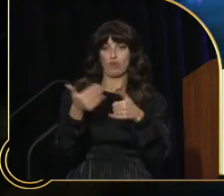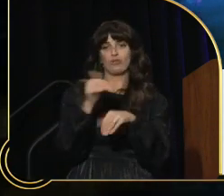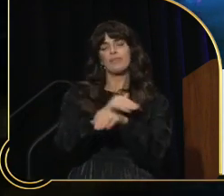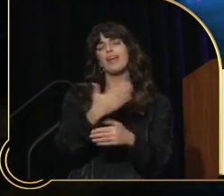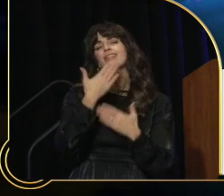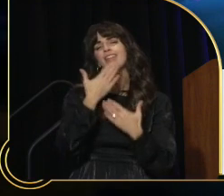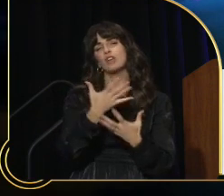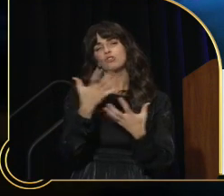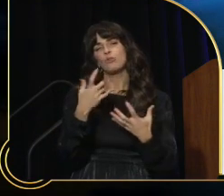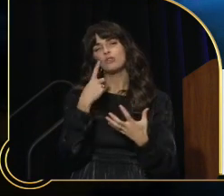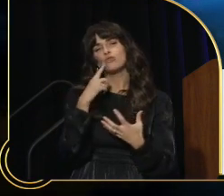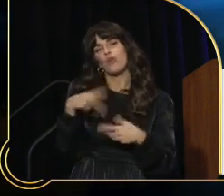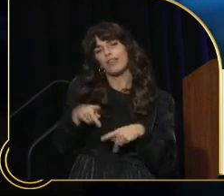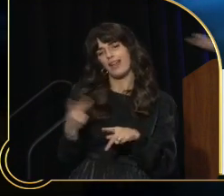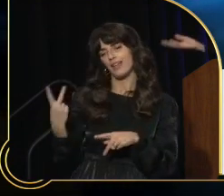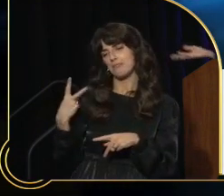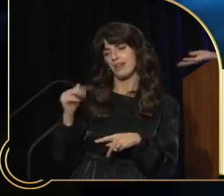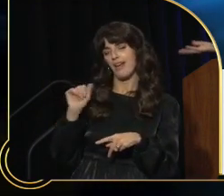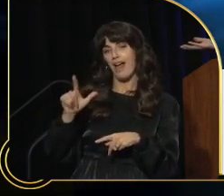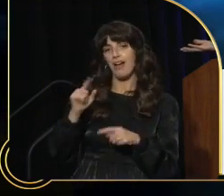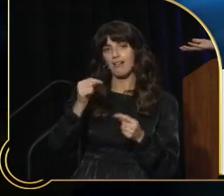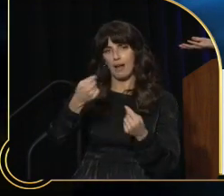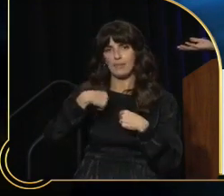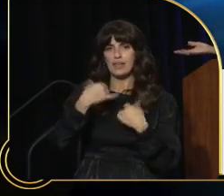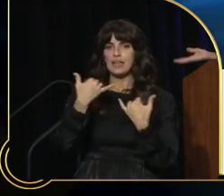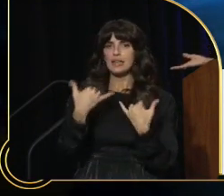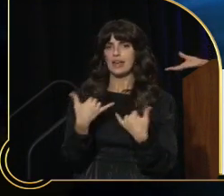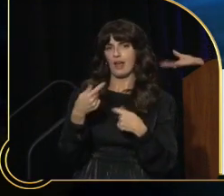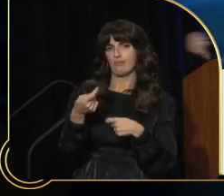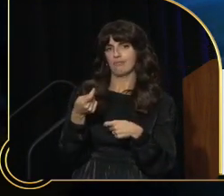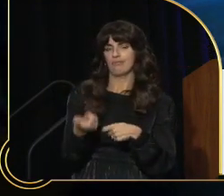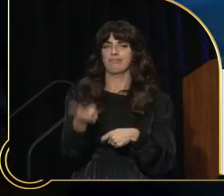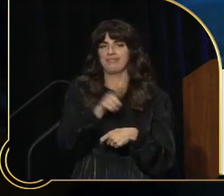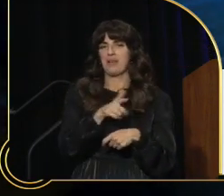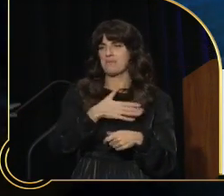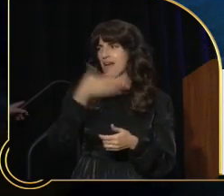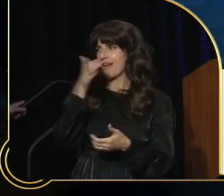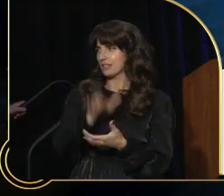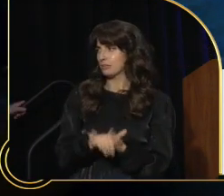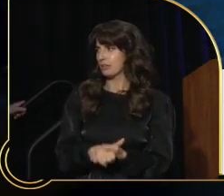much for letting Al and me come. Now a word from my husband.